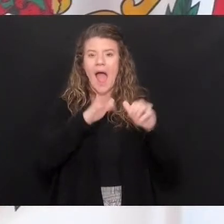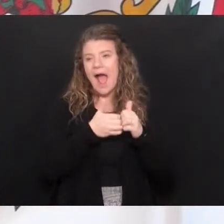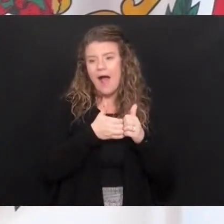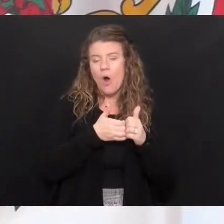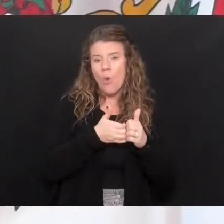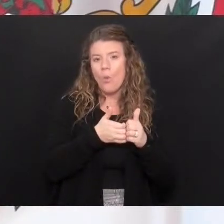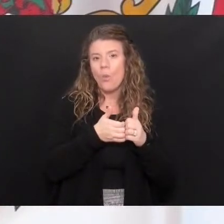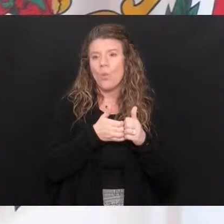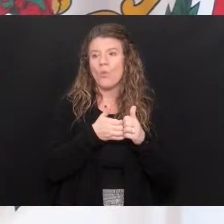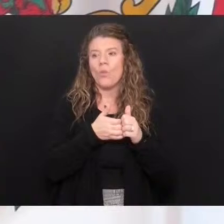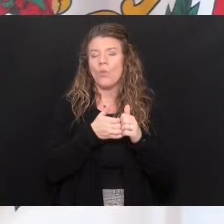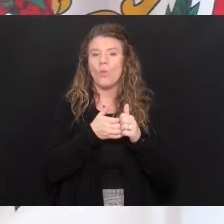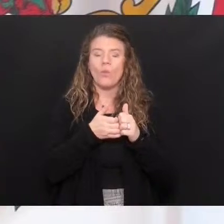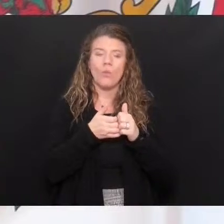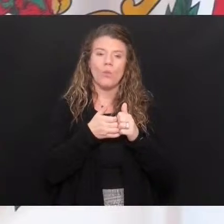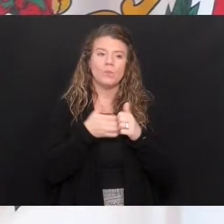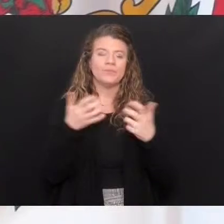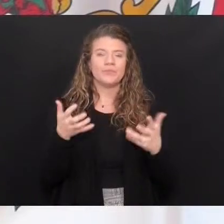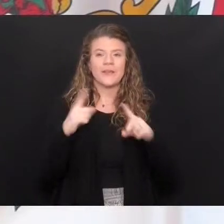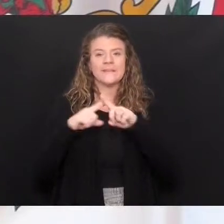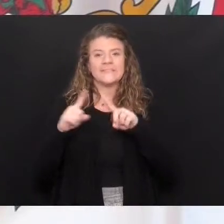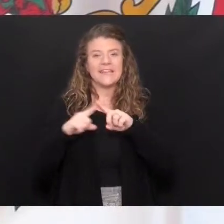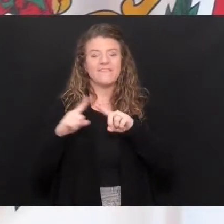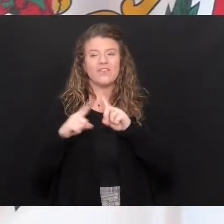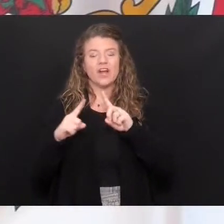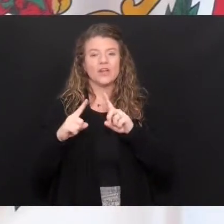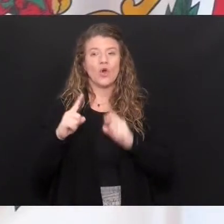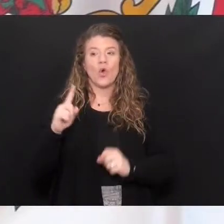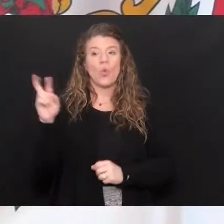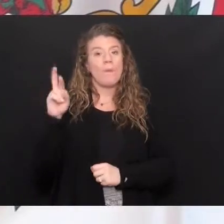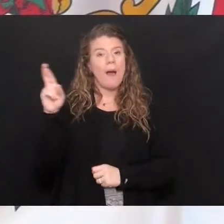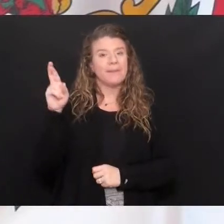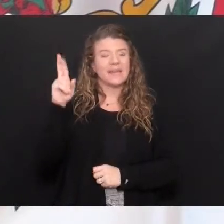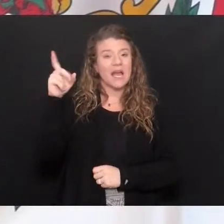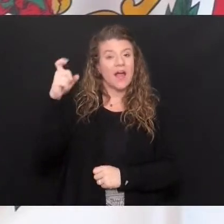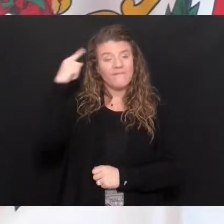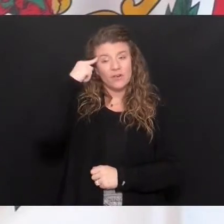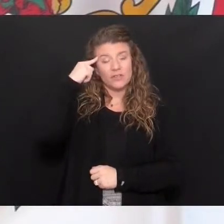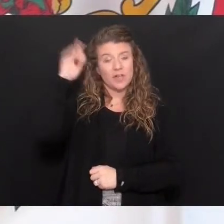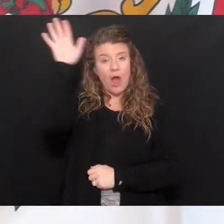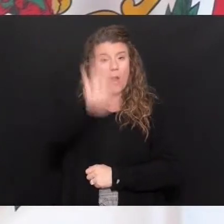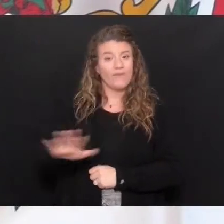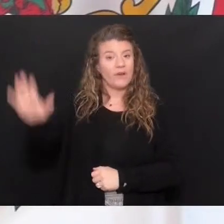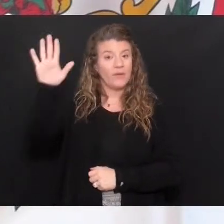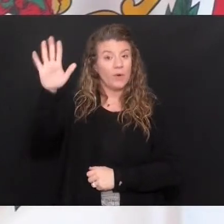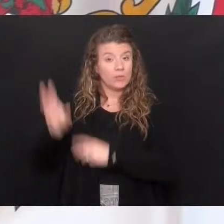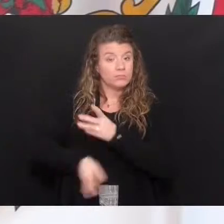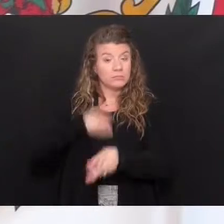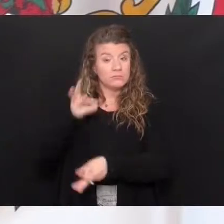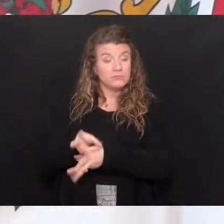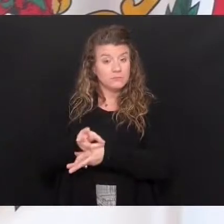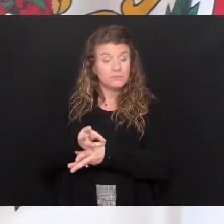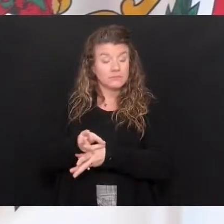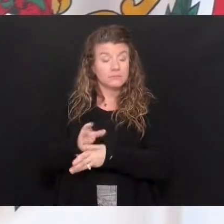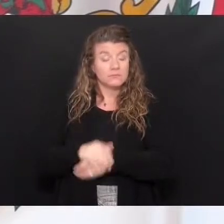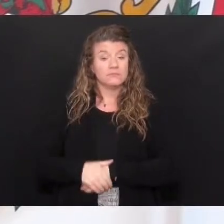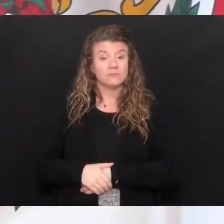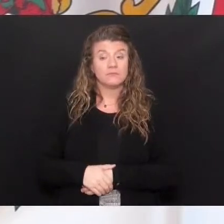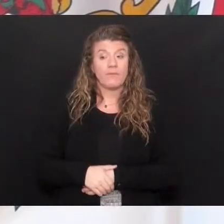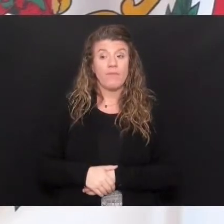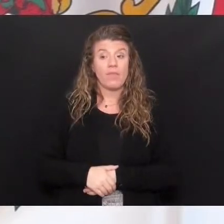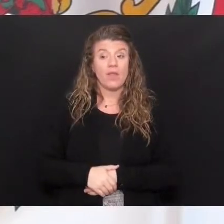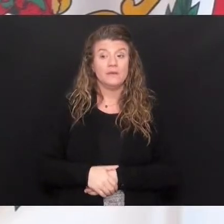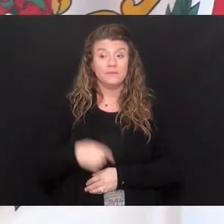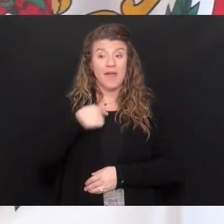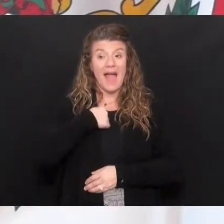maybe different Republican governors or whatever across the nation. You see, I said